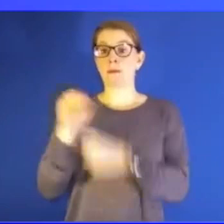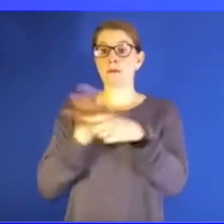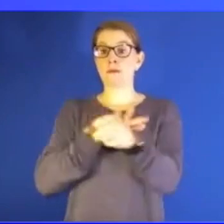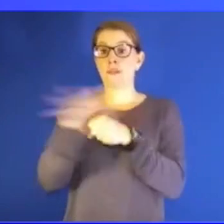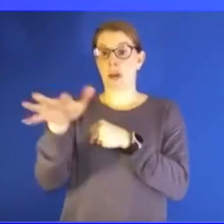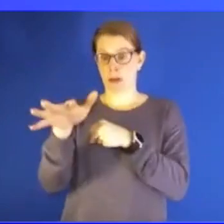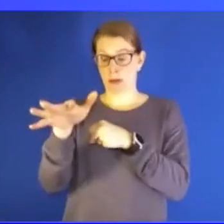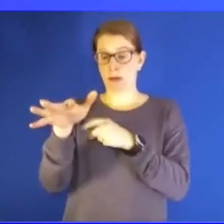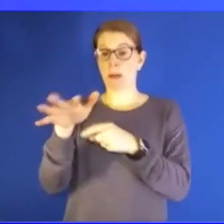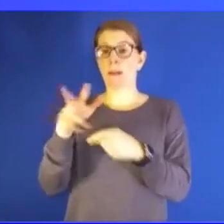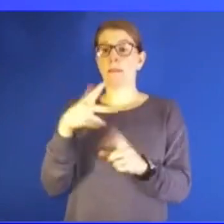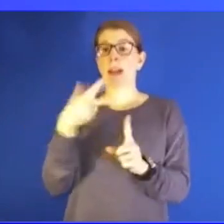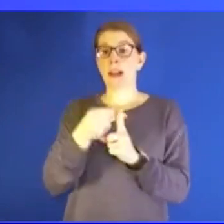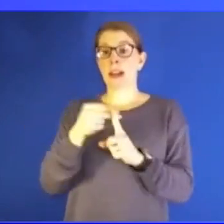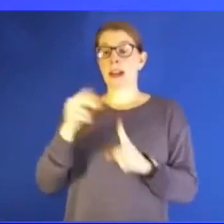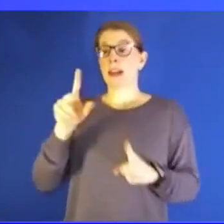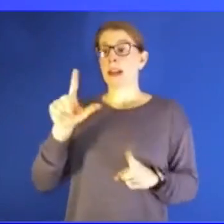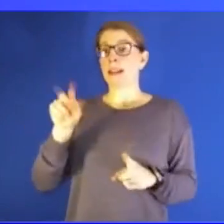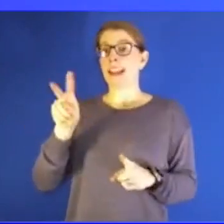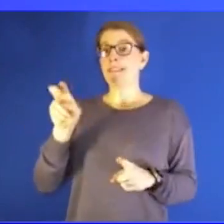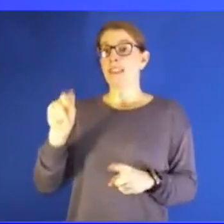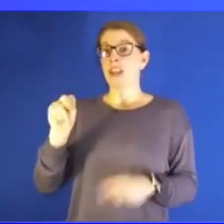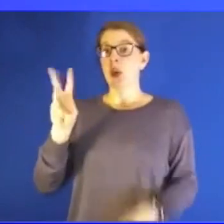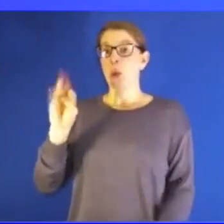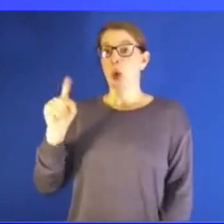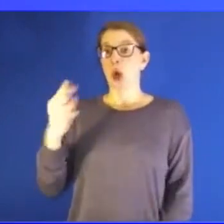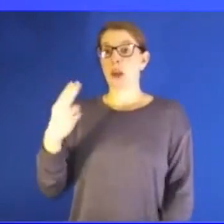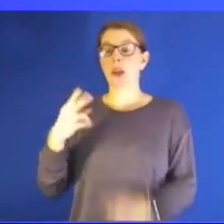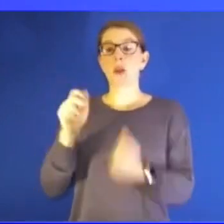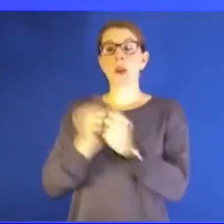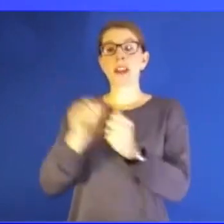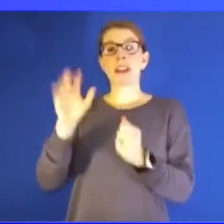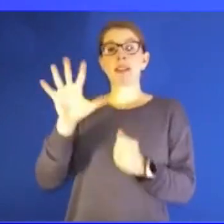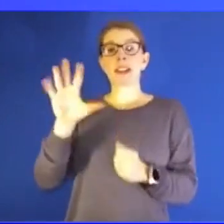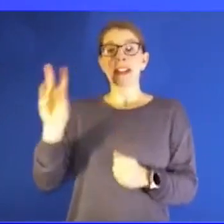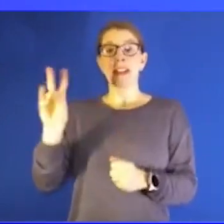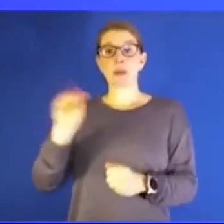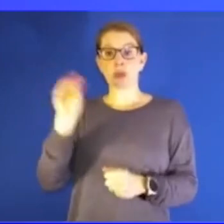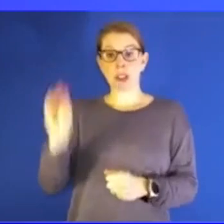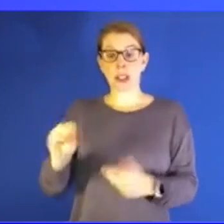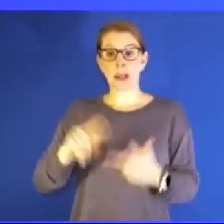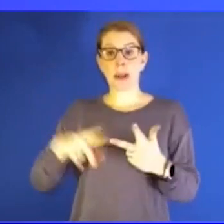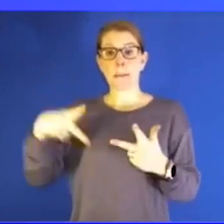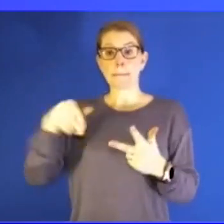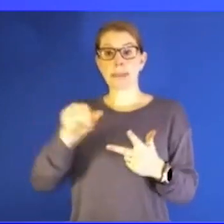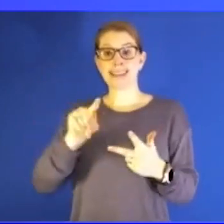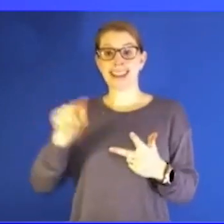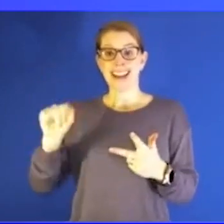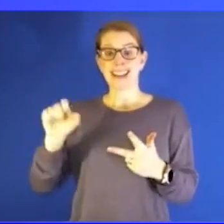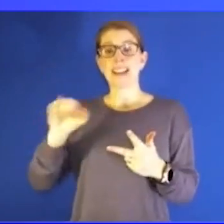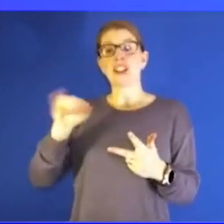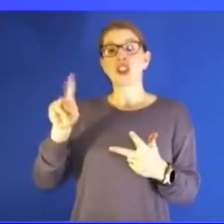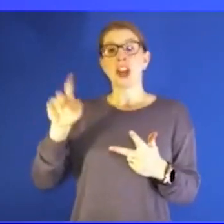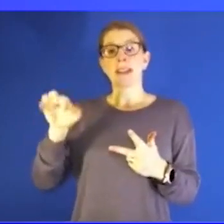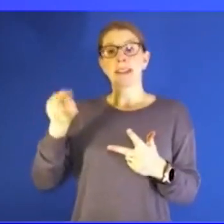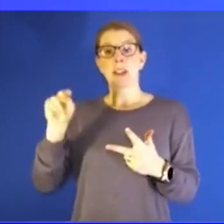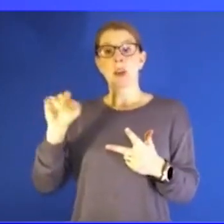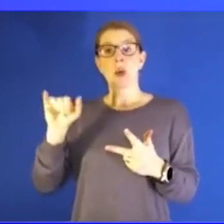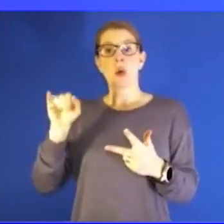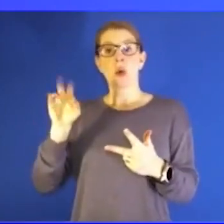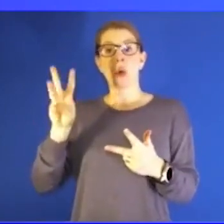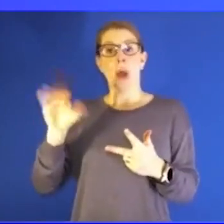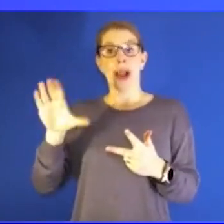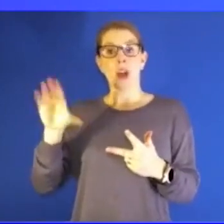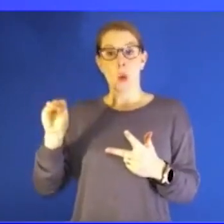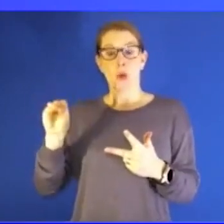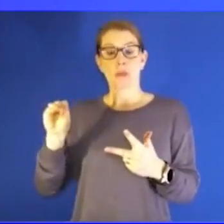vaccinated. Leavenworth is second with 57%, followed by Platte, Jackson, and Wyandotte counties, with roughly each